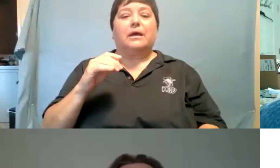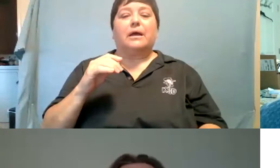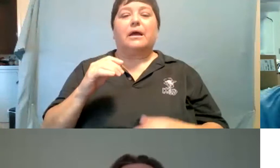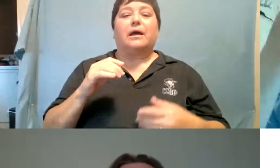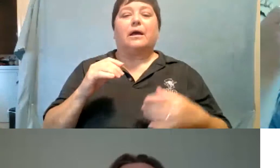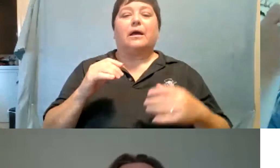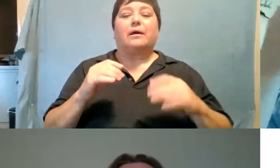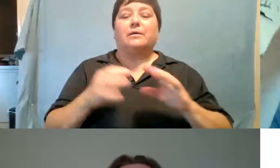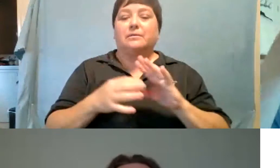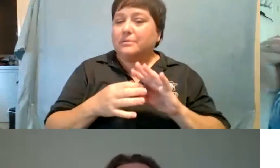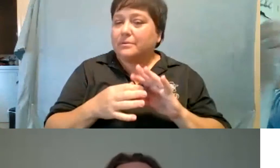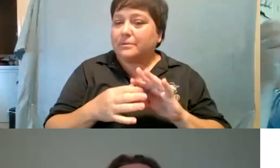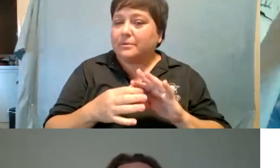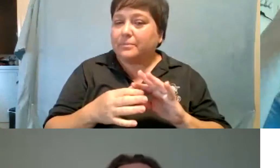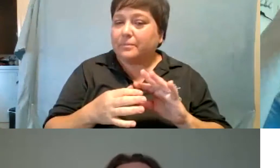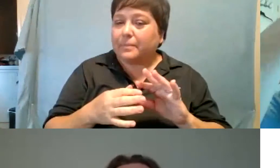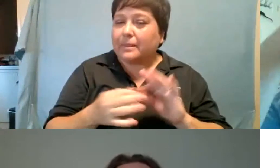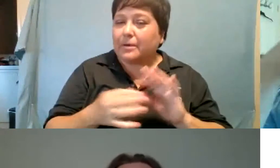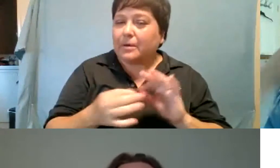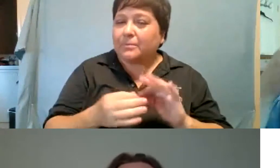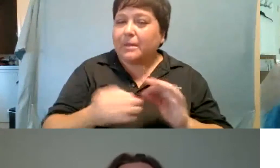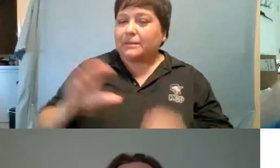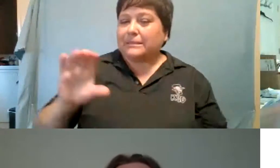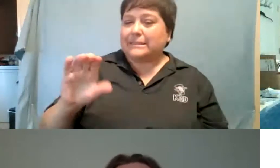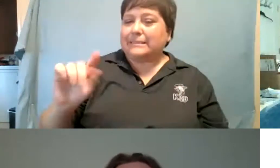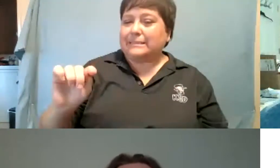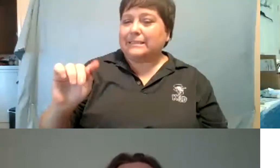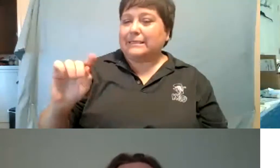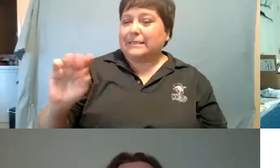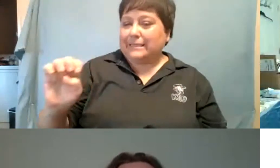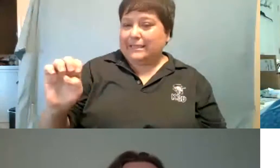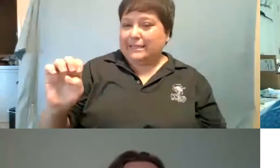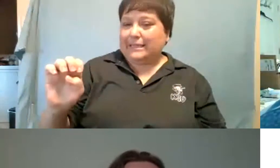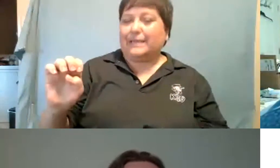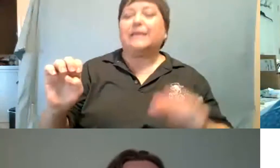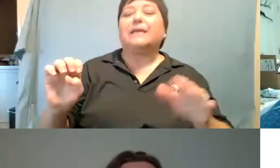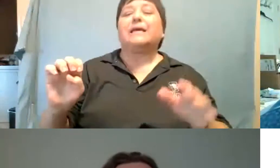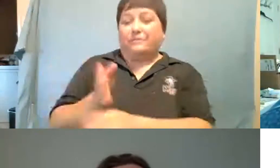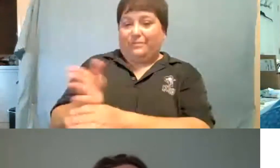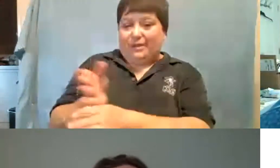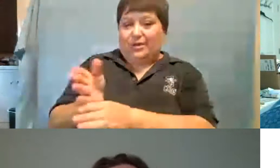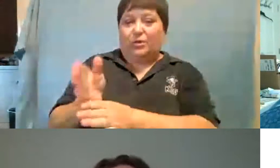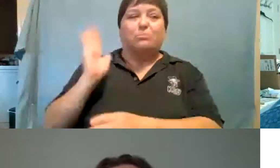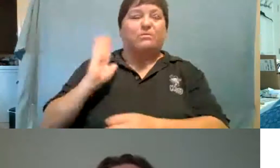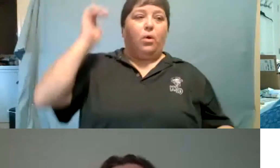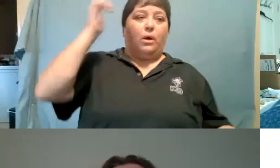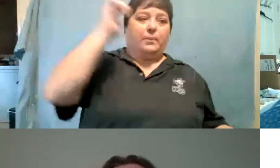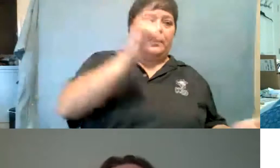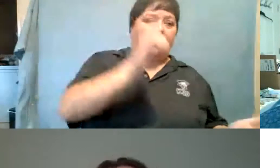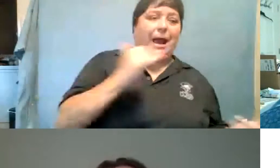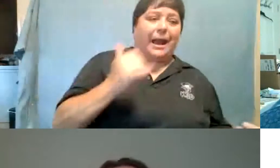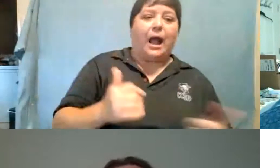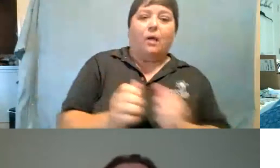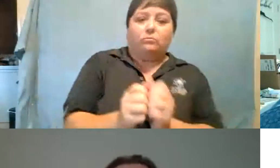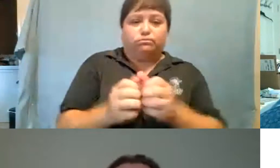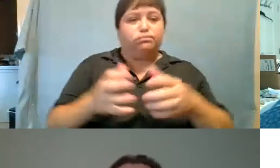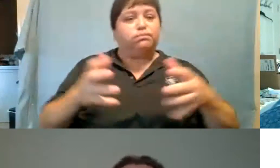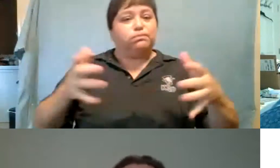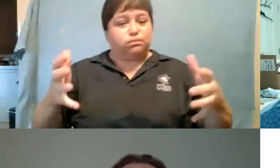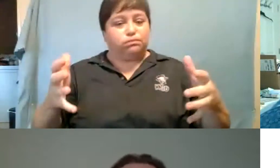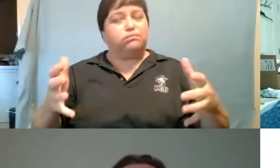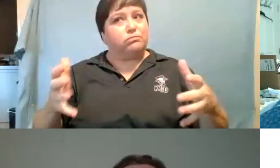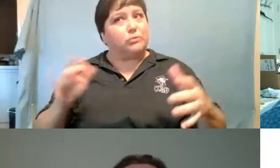seeing how numbers have risen and how more kids are going into the career and technical field. Also, the